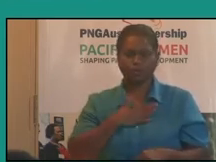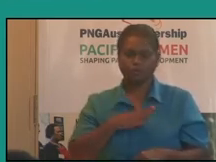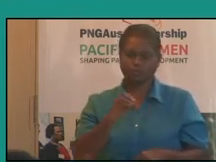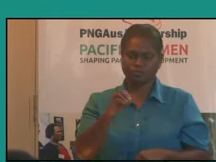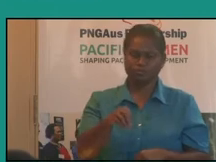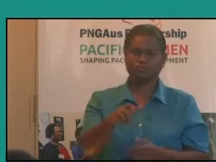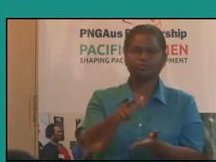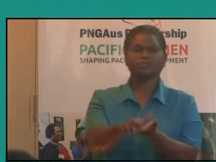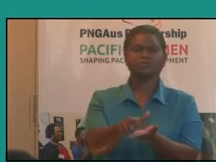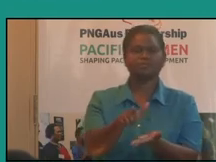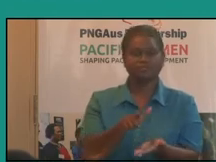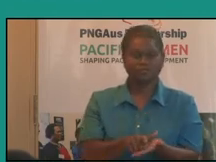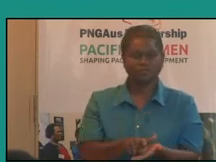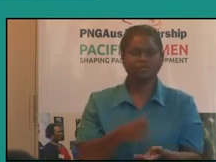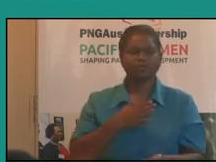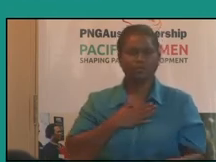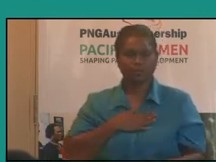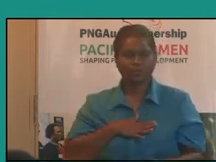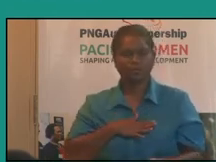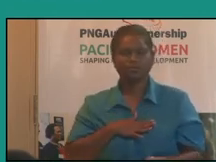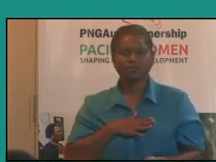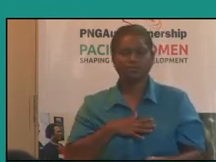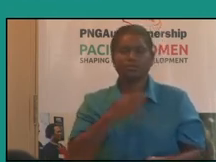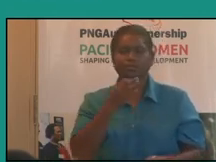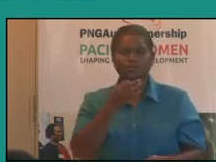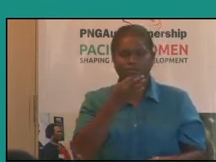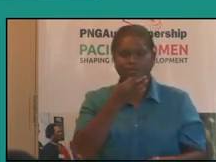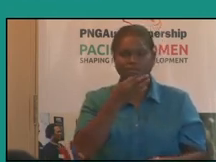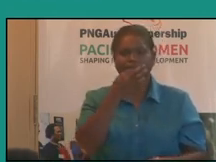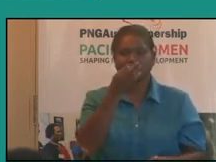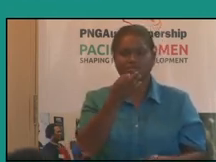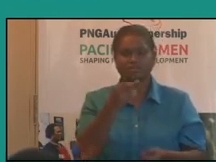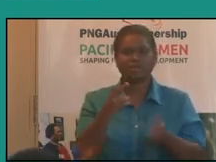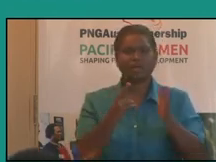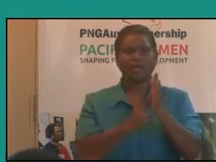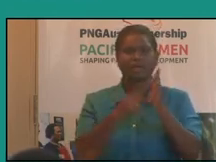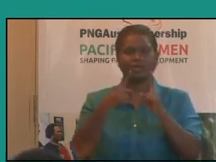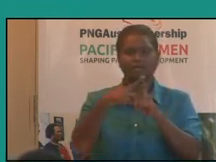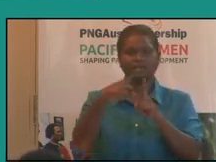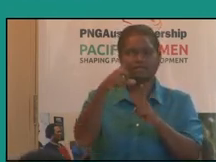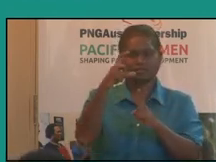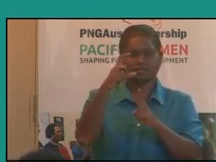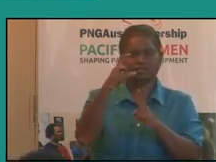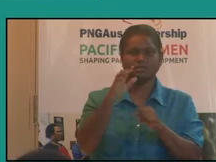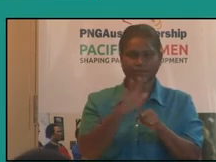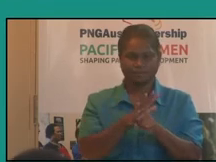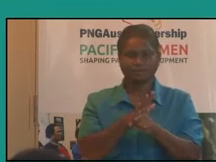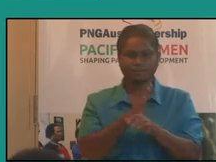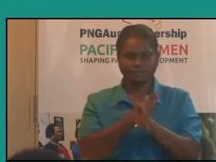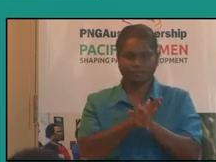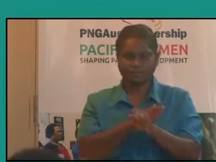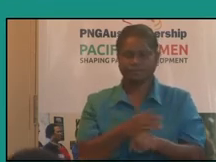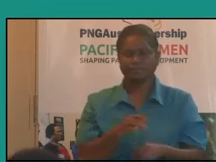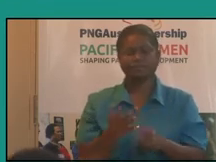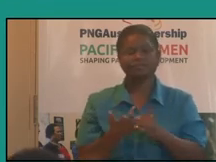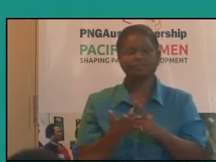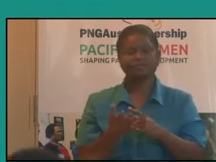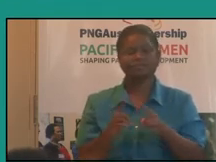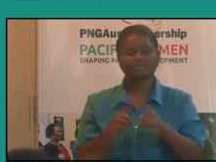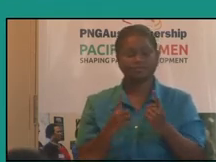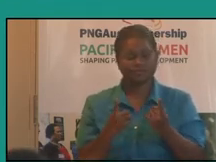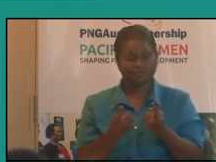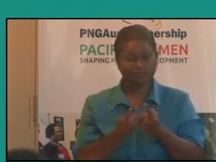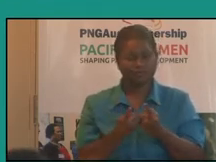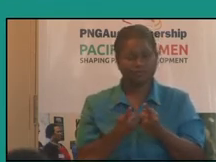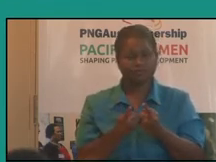to the political level, and that is the NEC. But I think one of the things that we must also understand is the fact